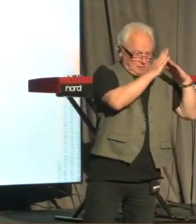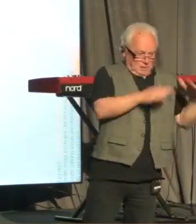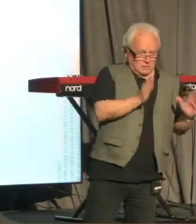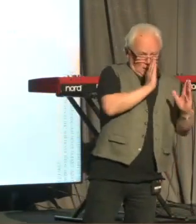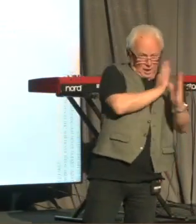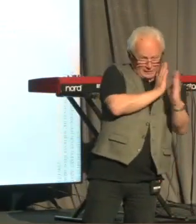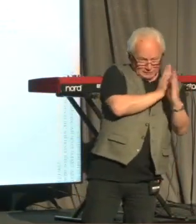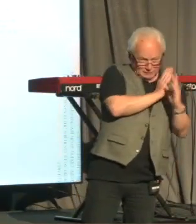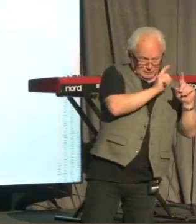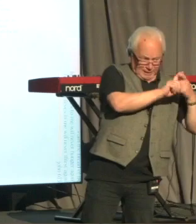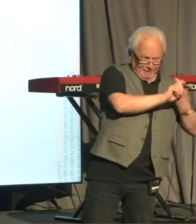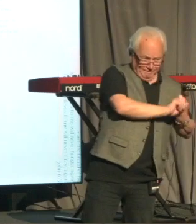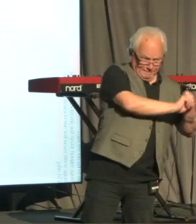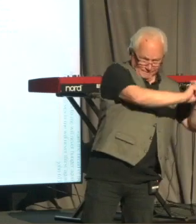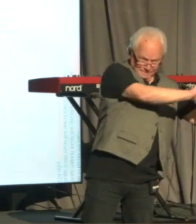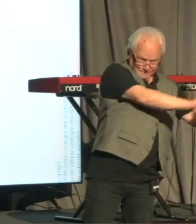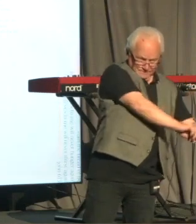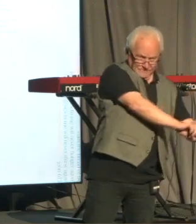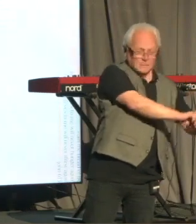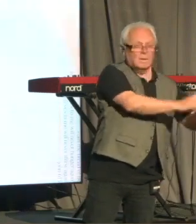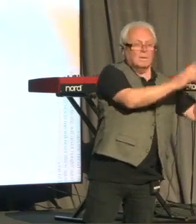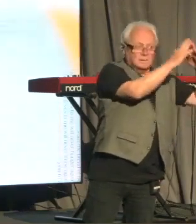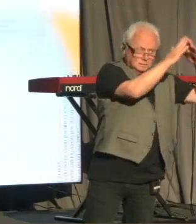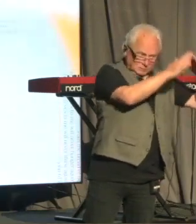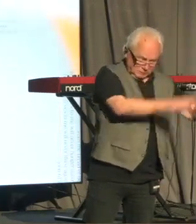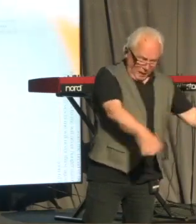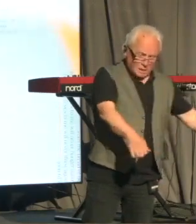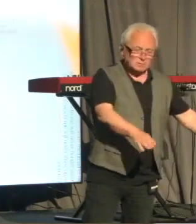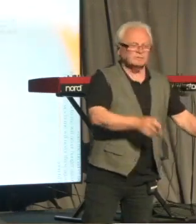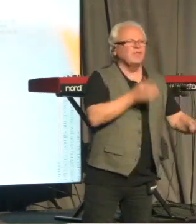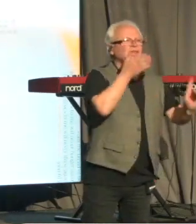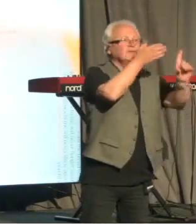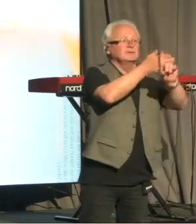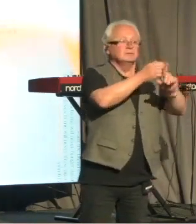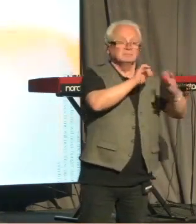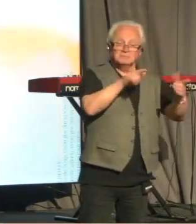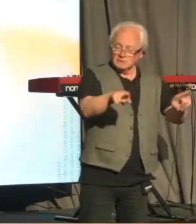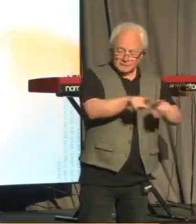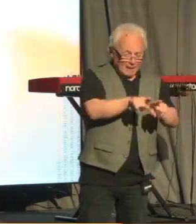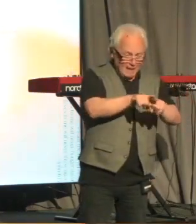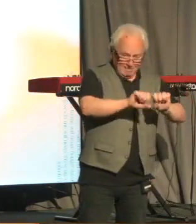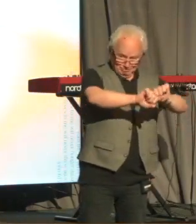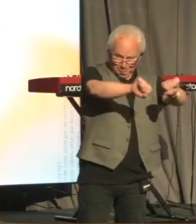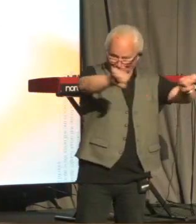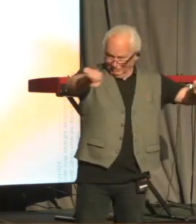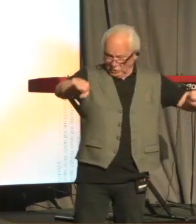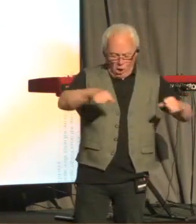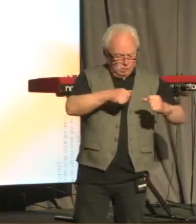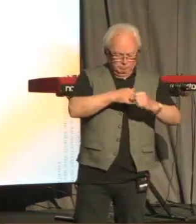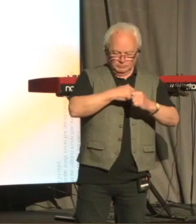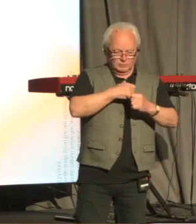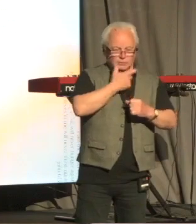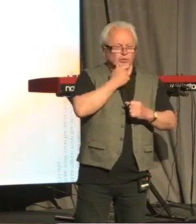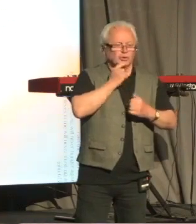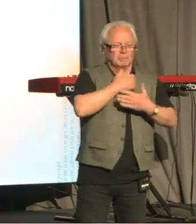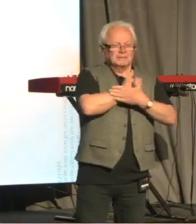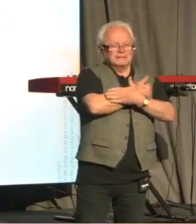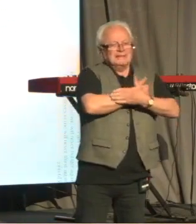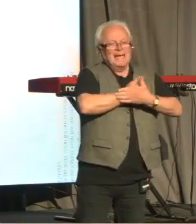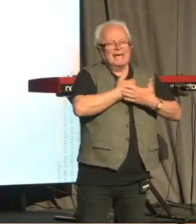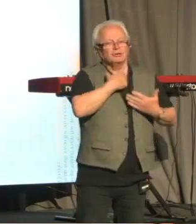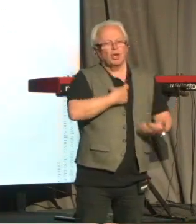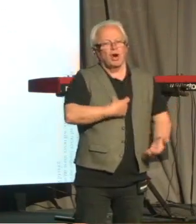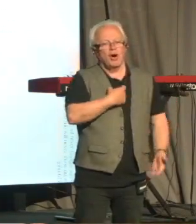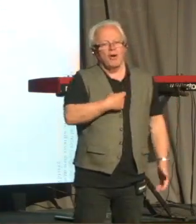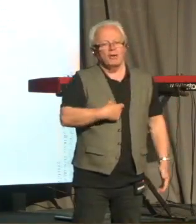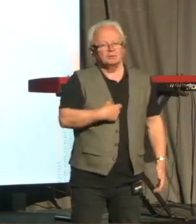to stock it up and pile it up for the future. It's our human nature to want to plan out, to see what it's